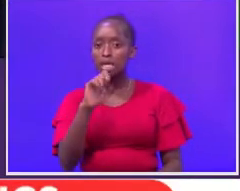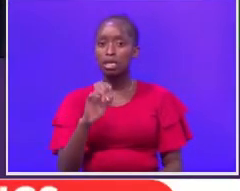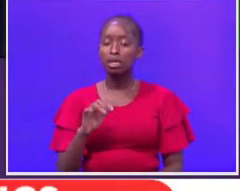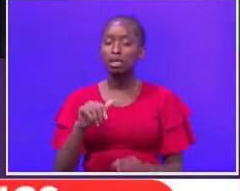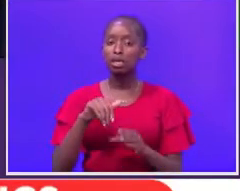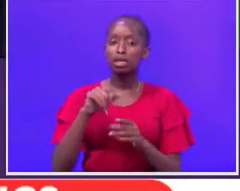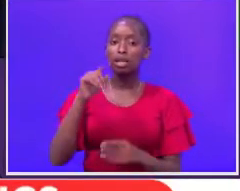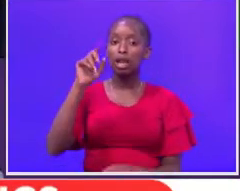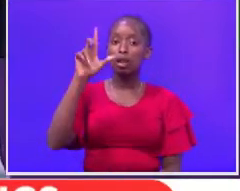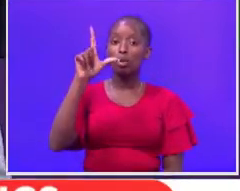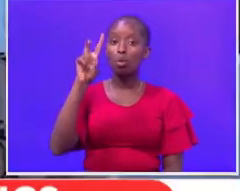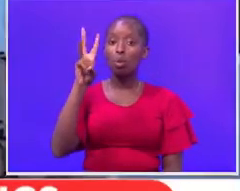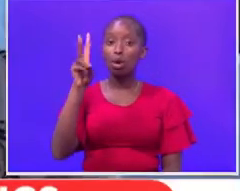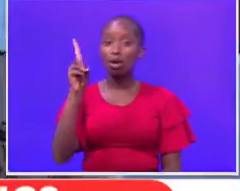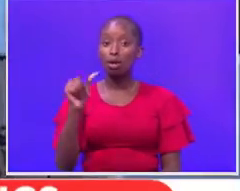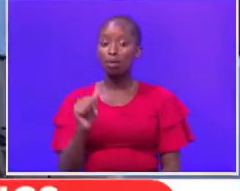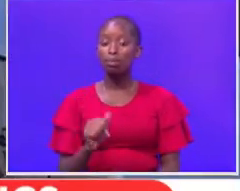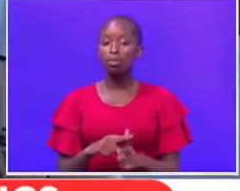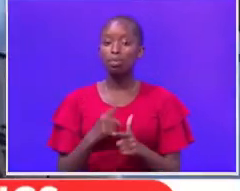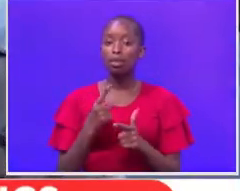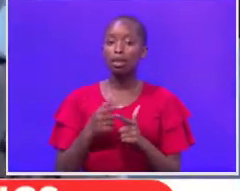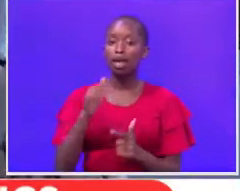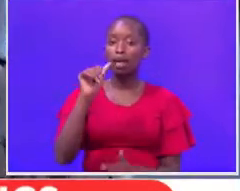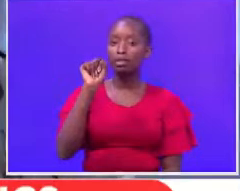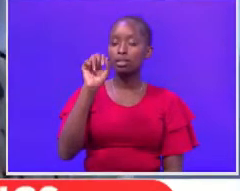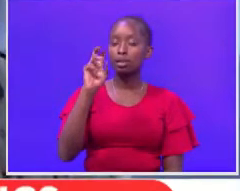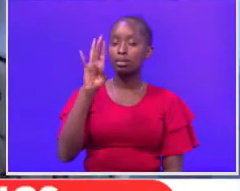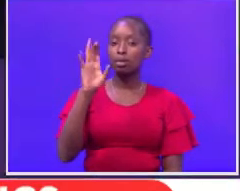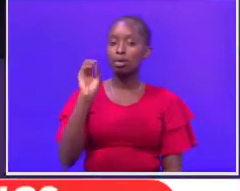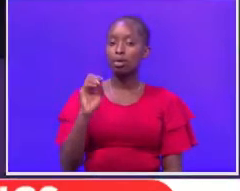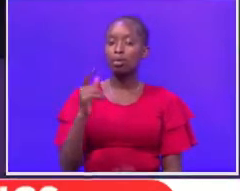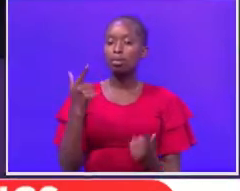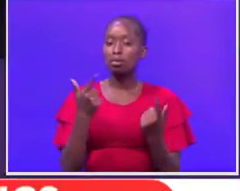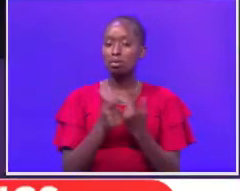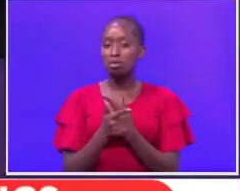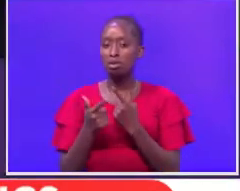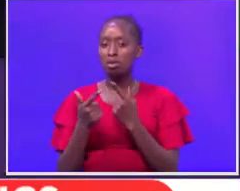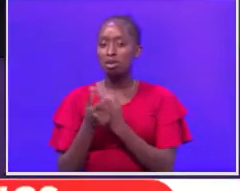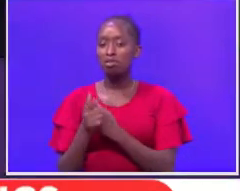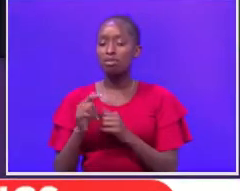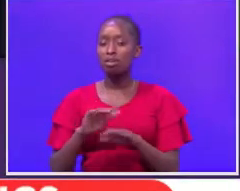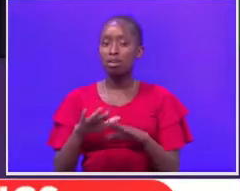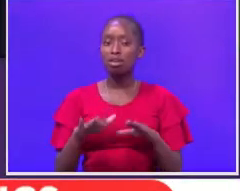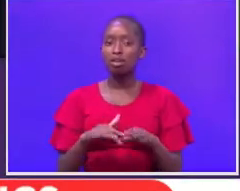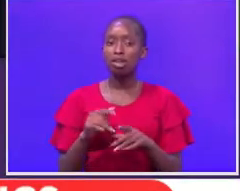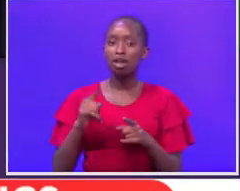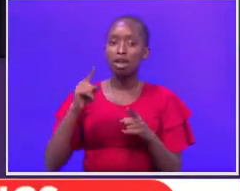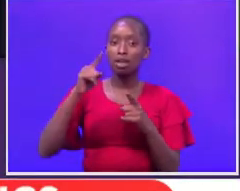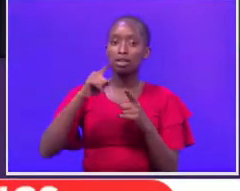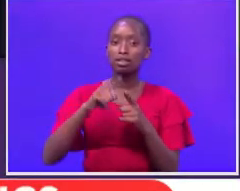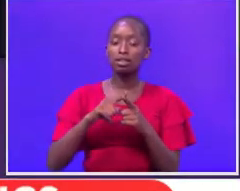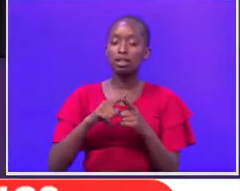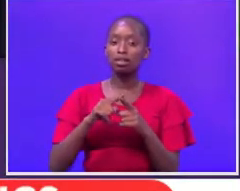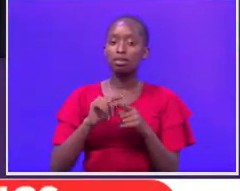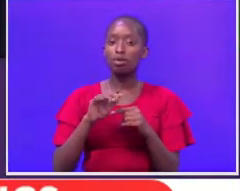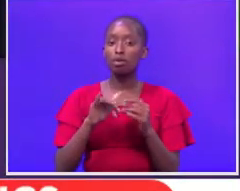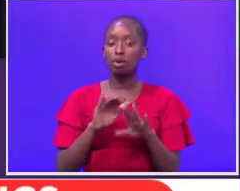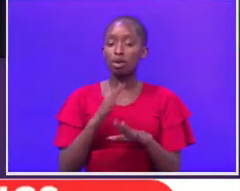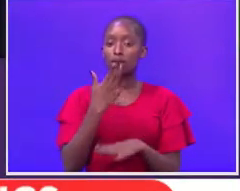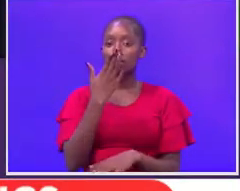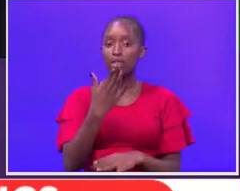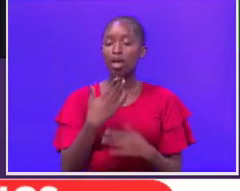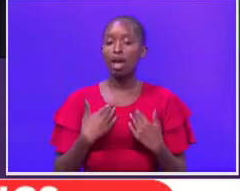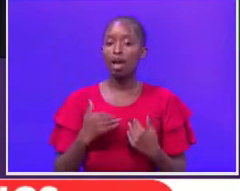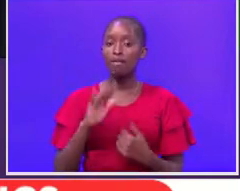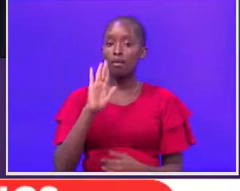Luanda Kotieno, Asembo Bay, here in Kisumu, Kindu Bay, Homa Bay, all the way to Meho. We are going to have fish landing sites.